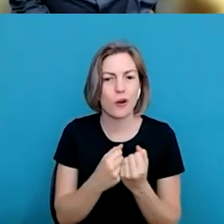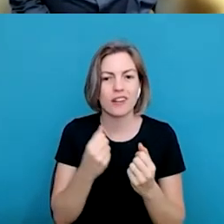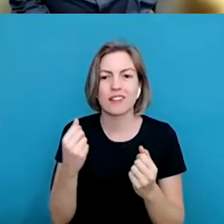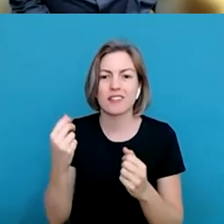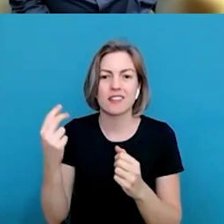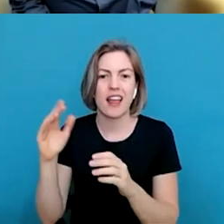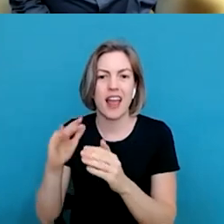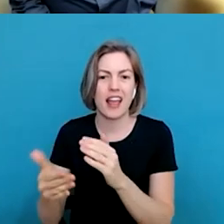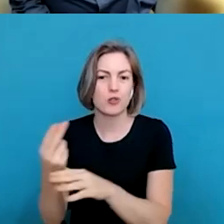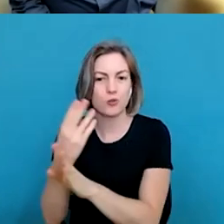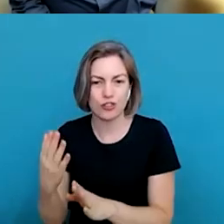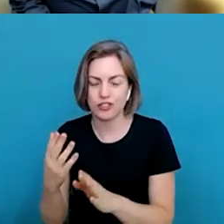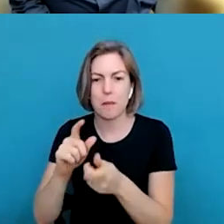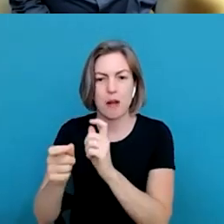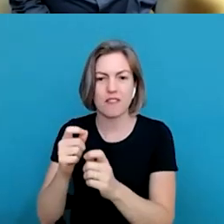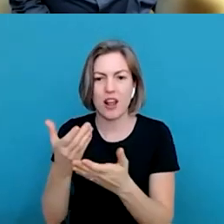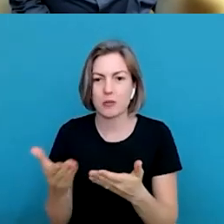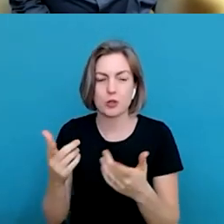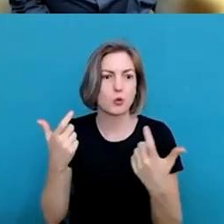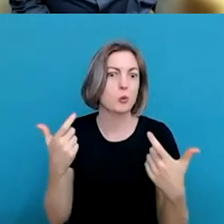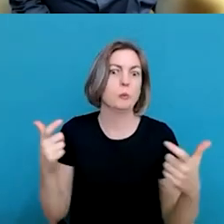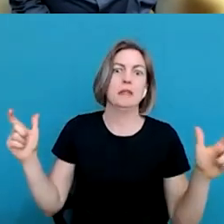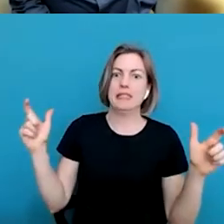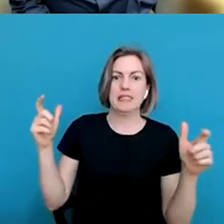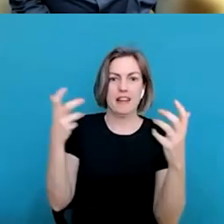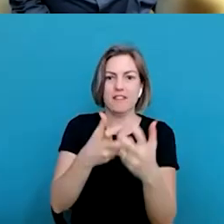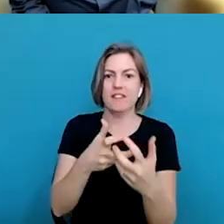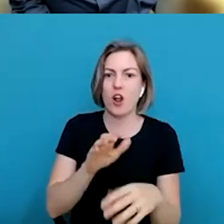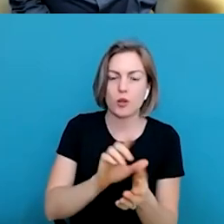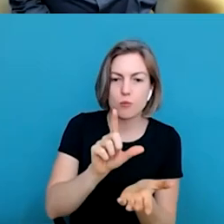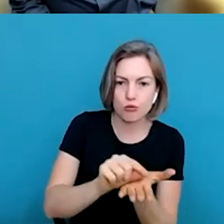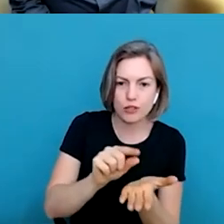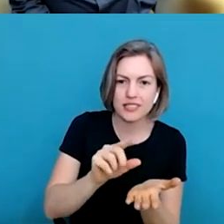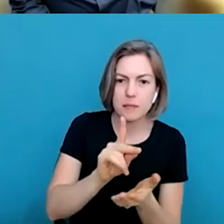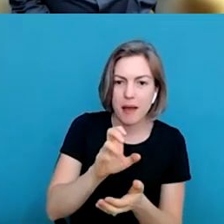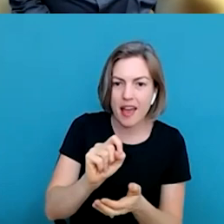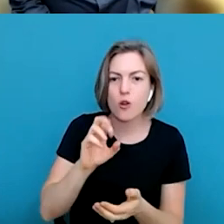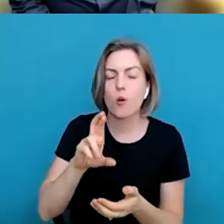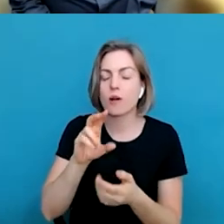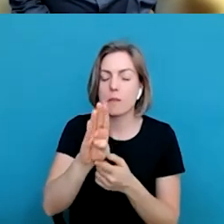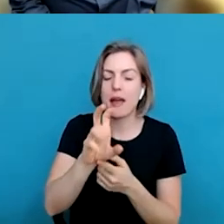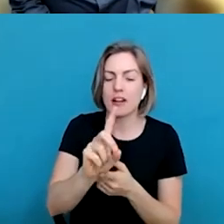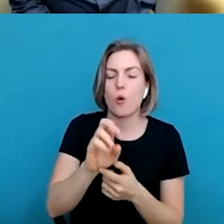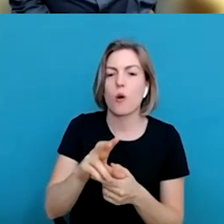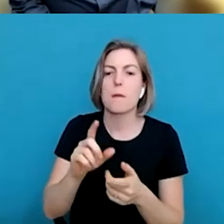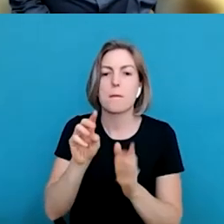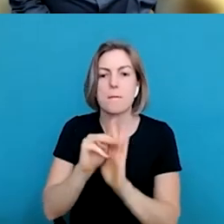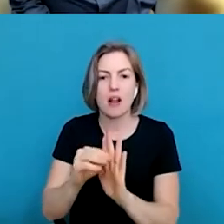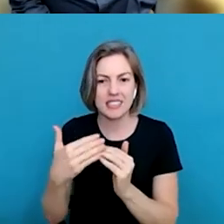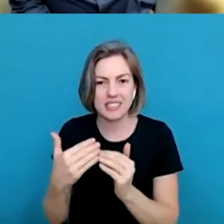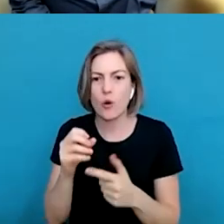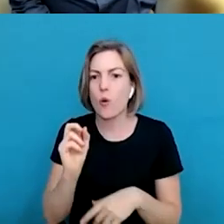in modifying objects that may be too big to even fit on a print bed or to model easily, or just that need good